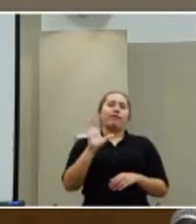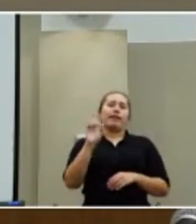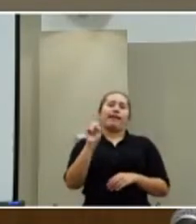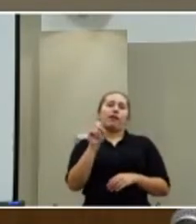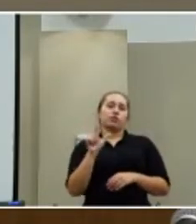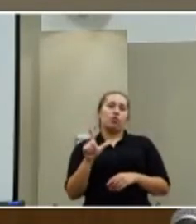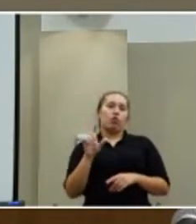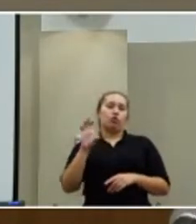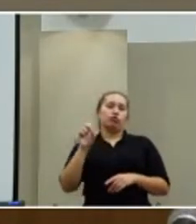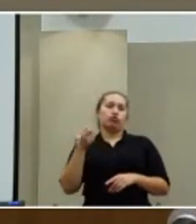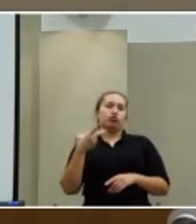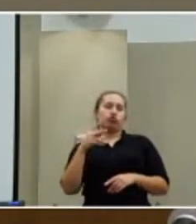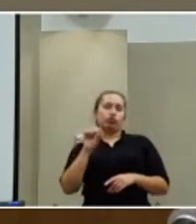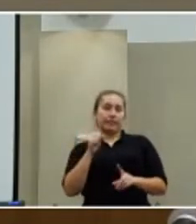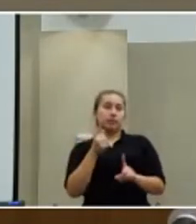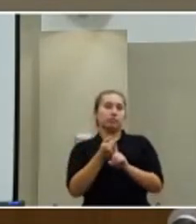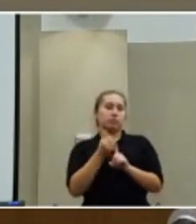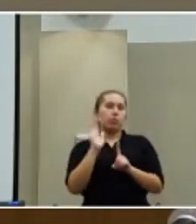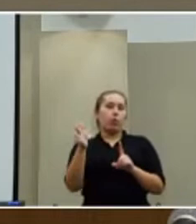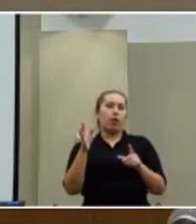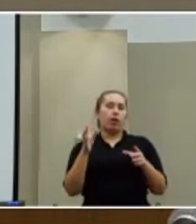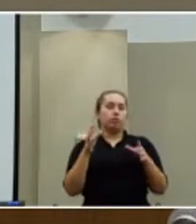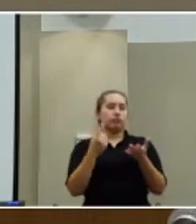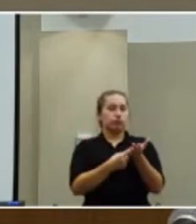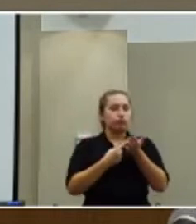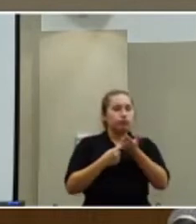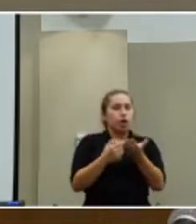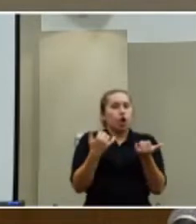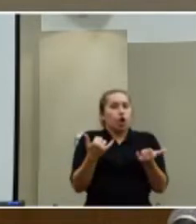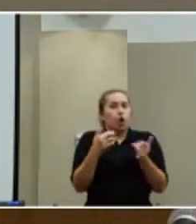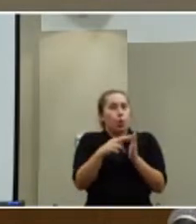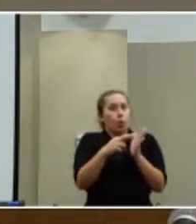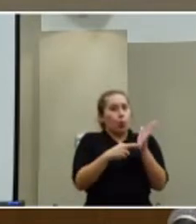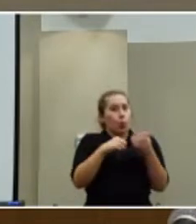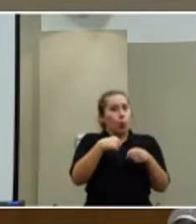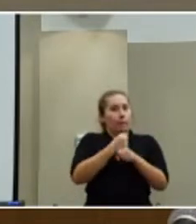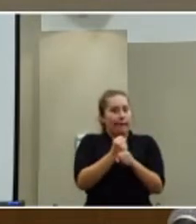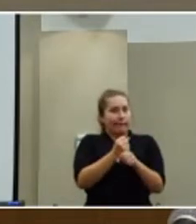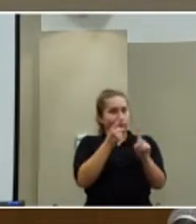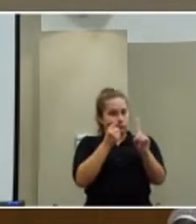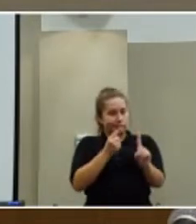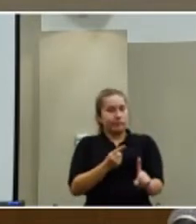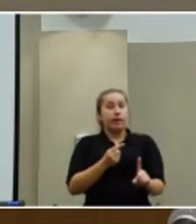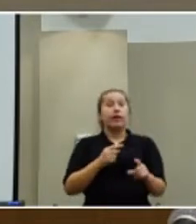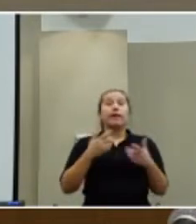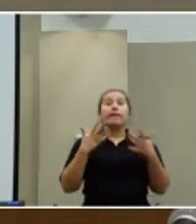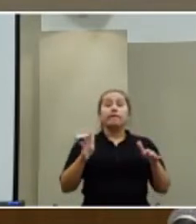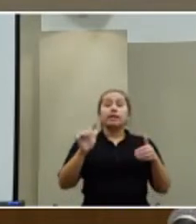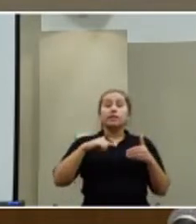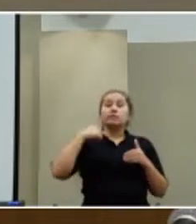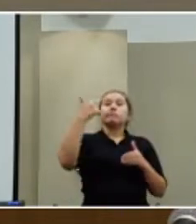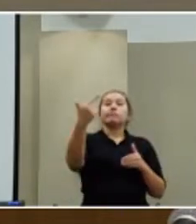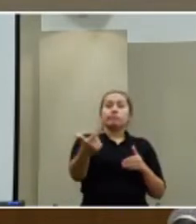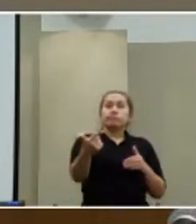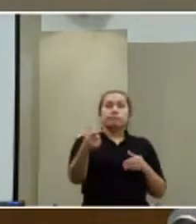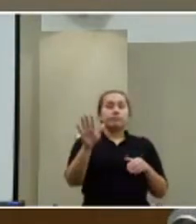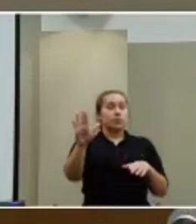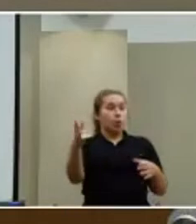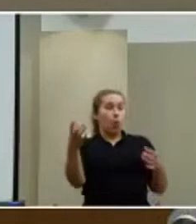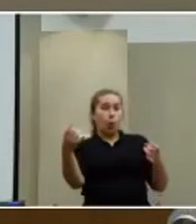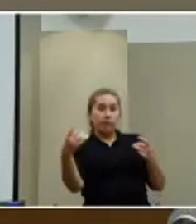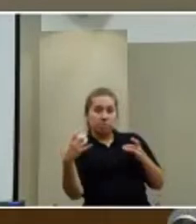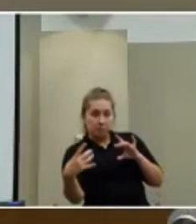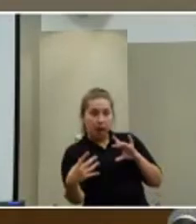to discuss the board's current rulemaking agenda, and then we're going to turn the event over to hear from you, as